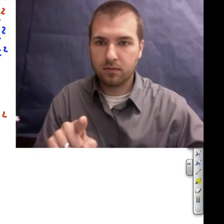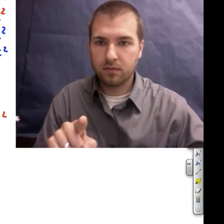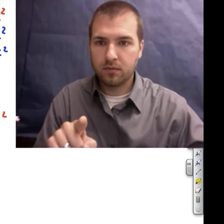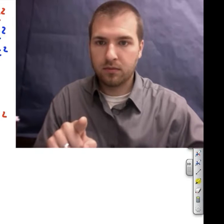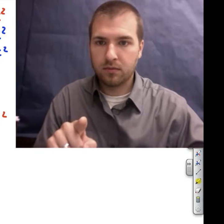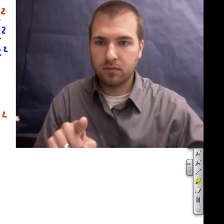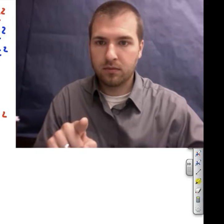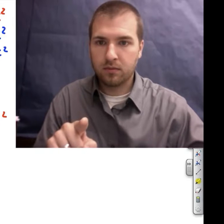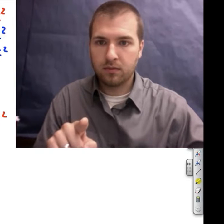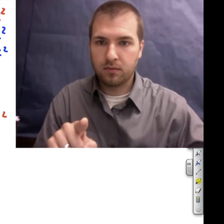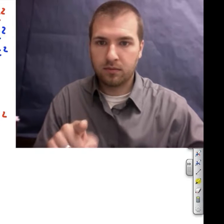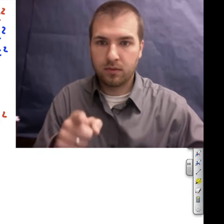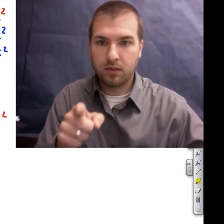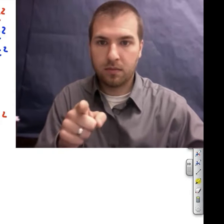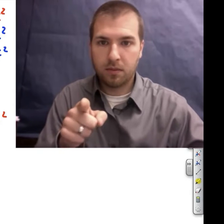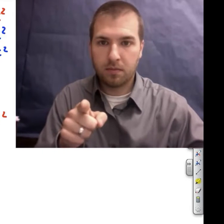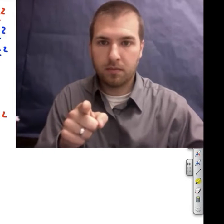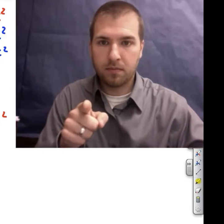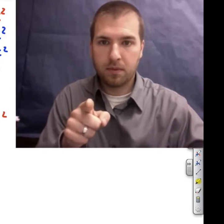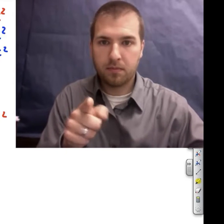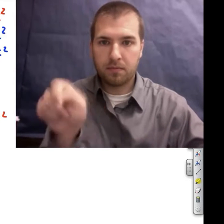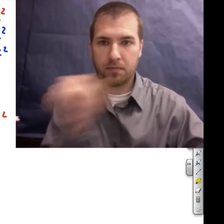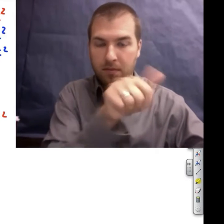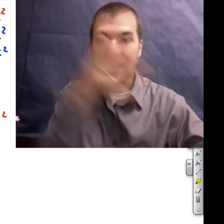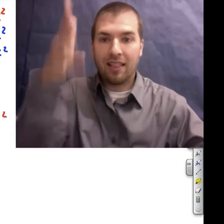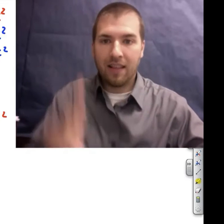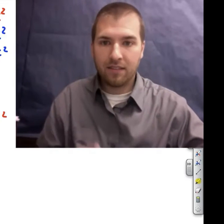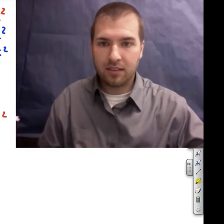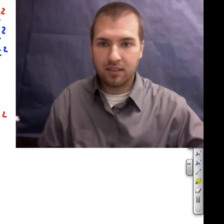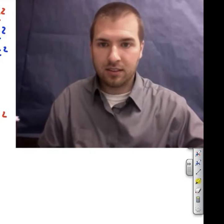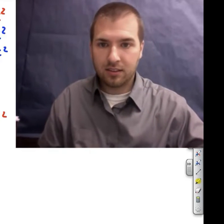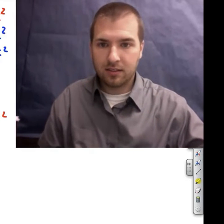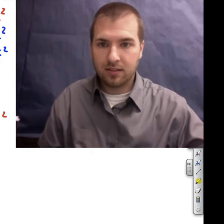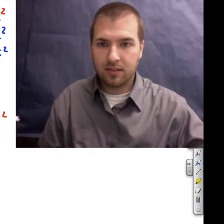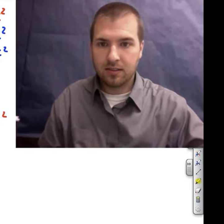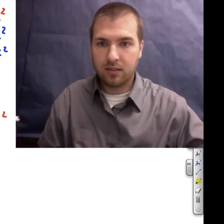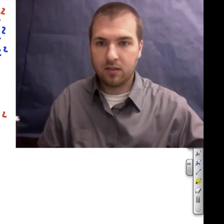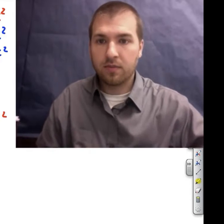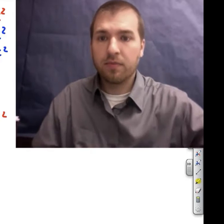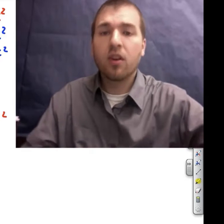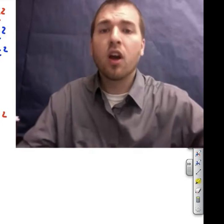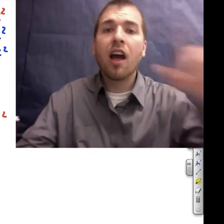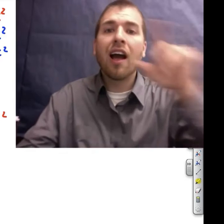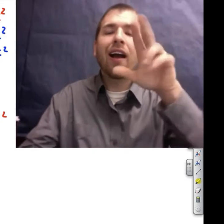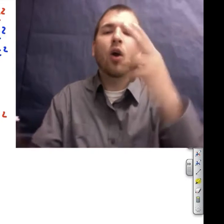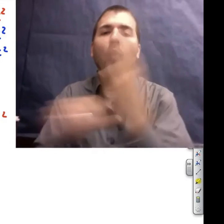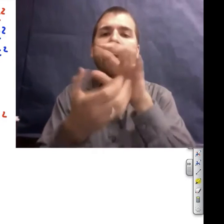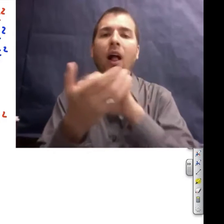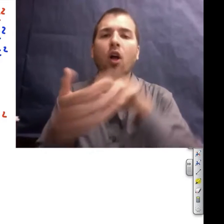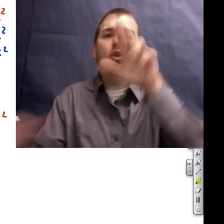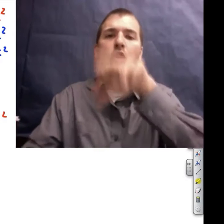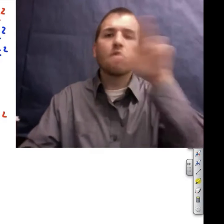So we'll square root the c squared and we'll square root the 261. So the square root cancels out the squaring. So that equals just